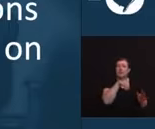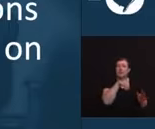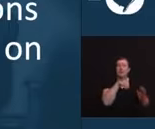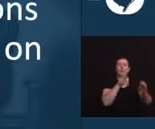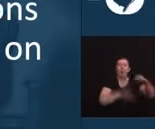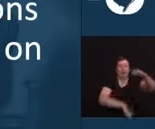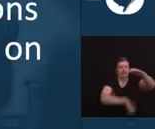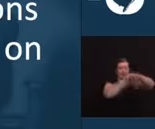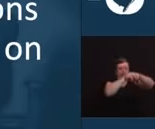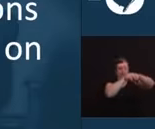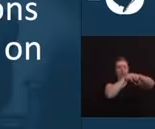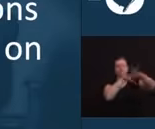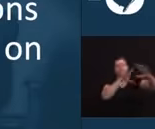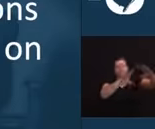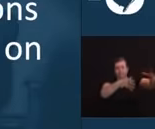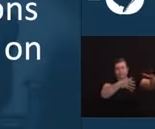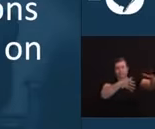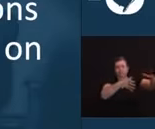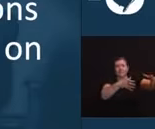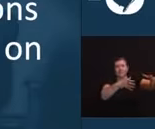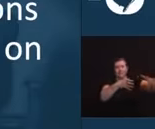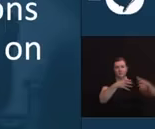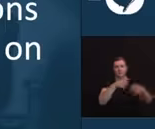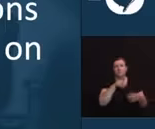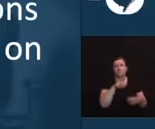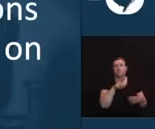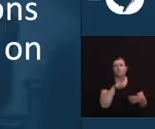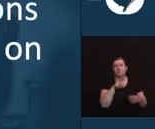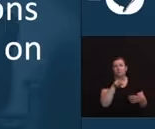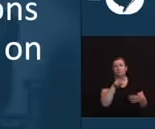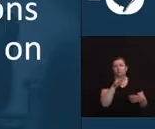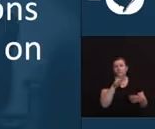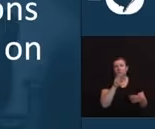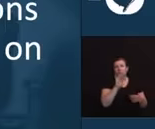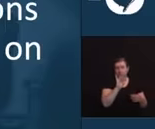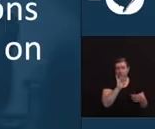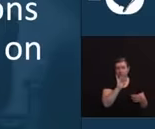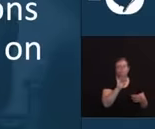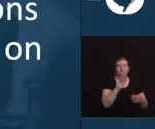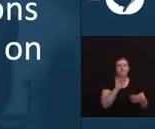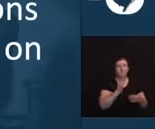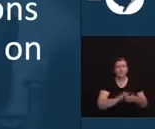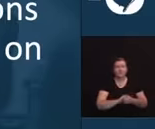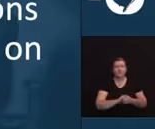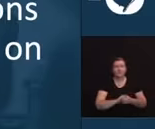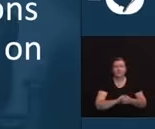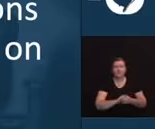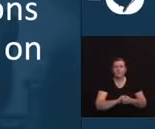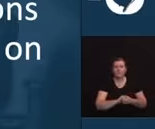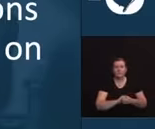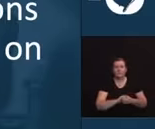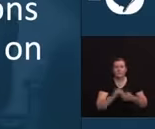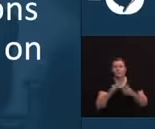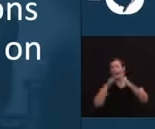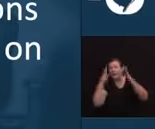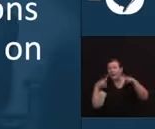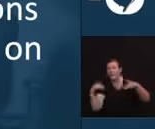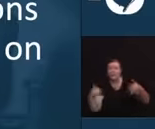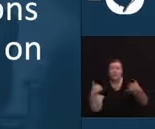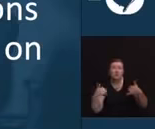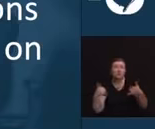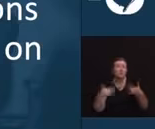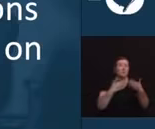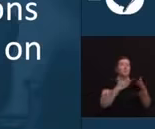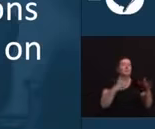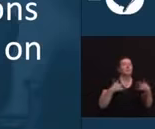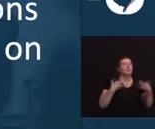people. But all other private indoor gatherings, such as house parties and public events, must be capped at no more than 10, and in this we will